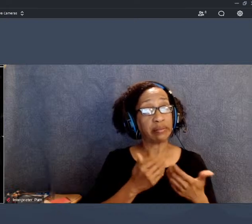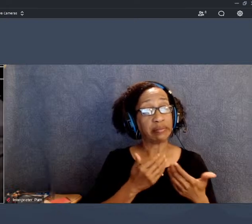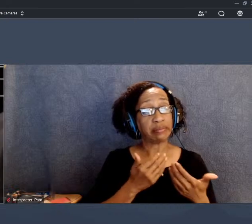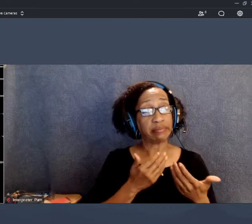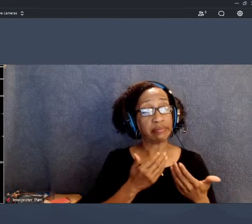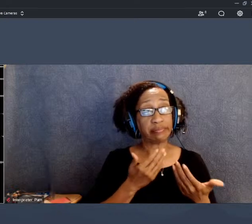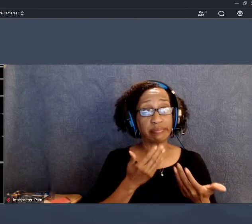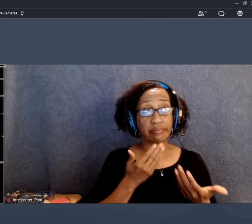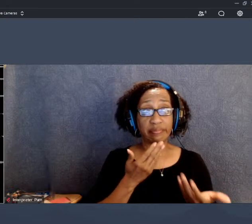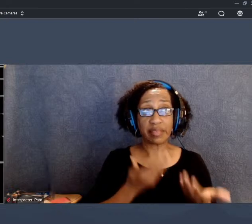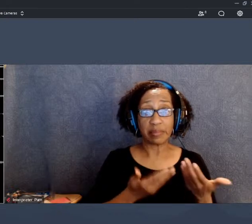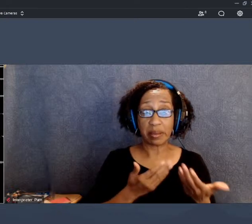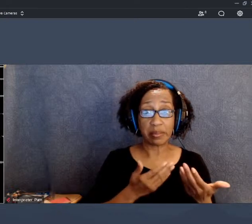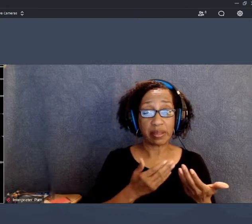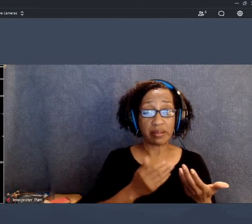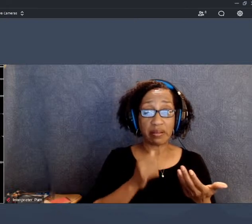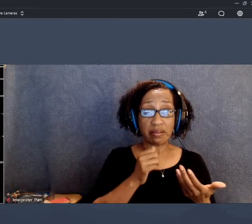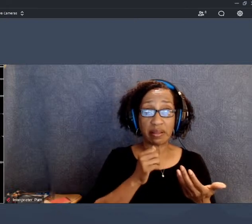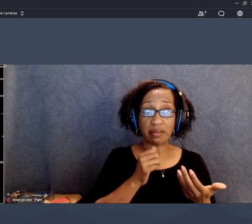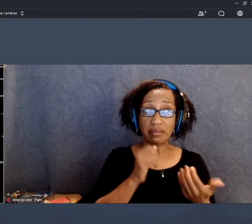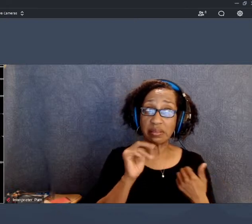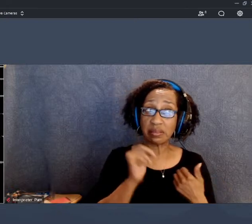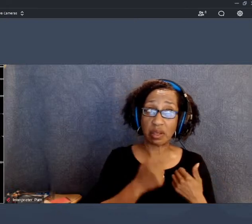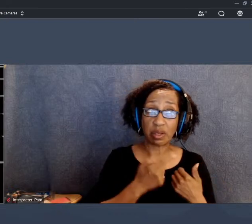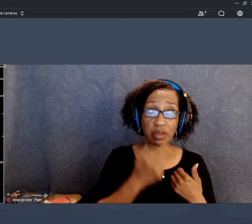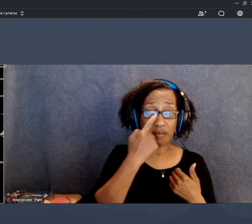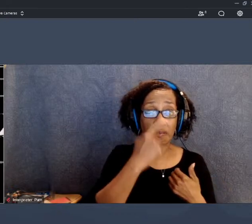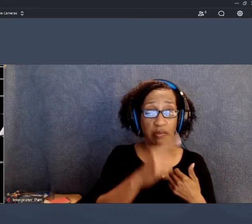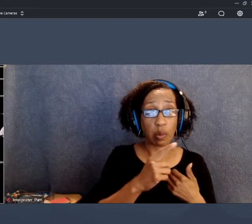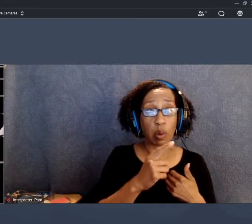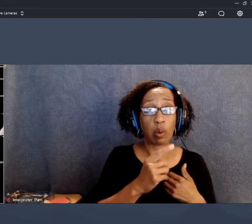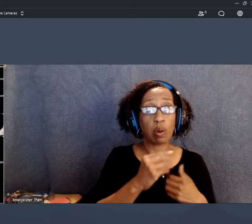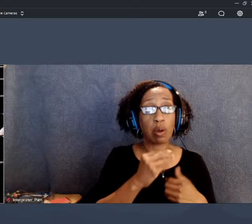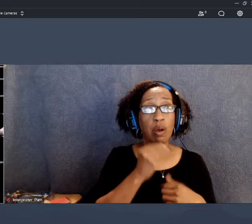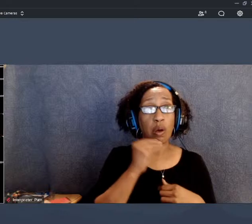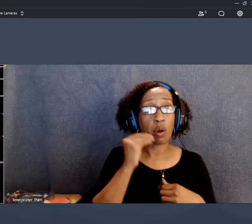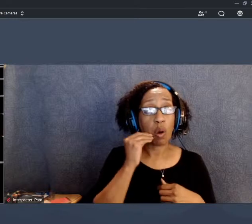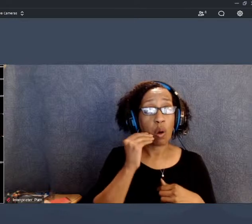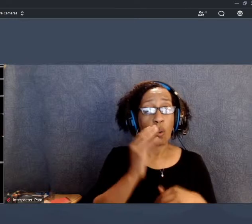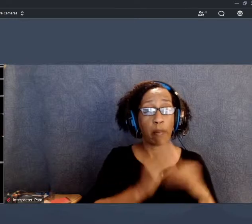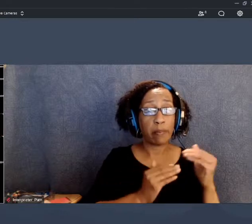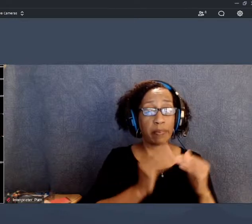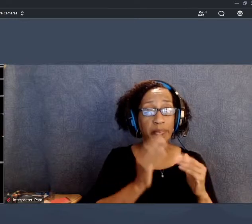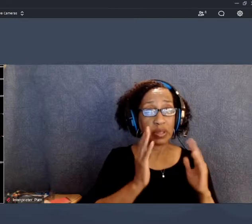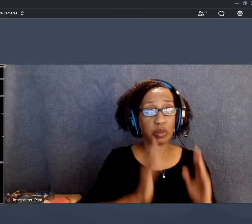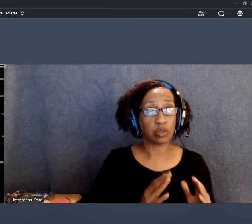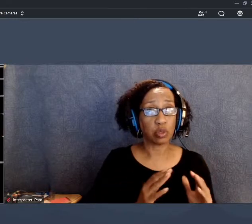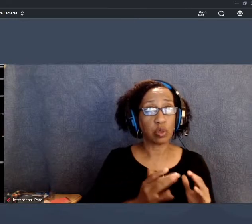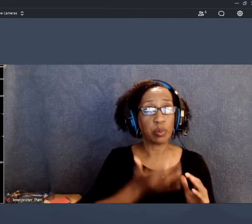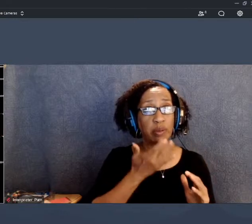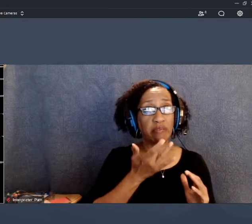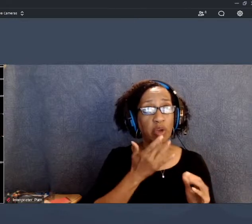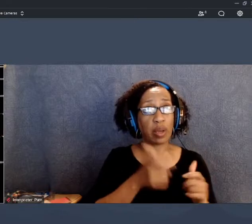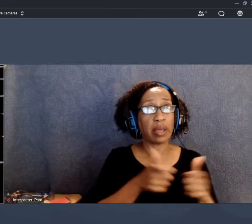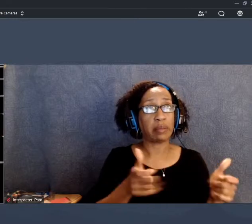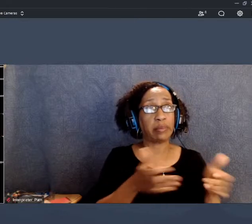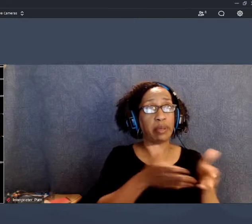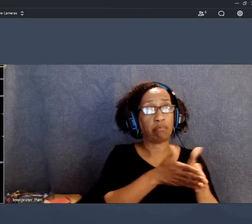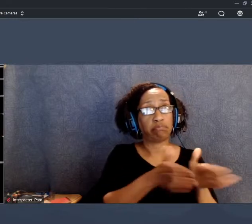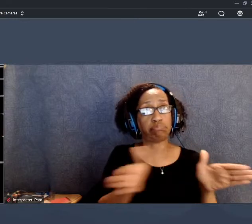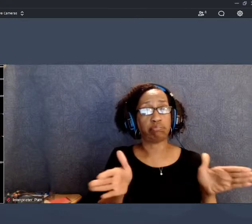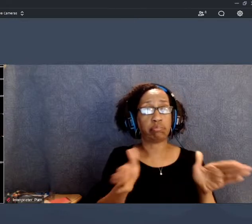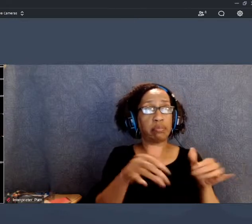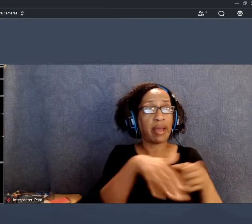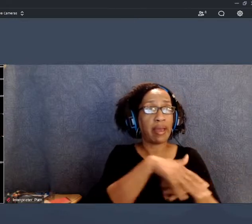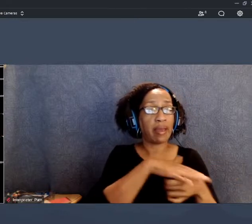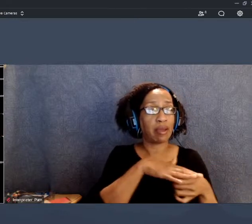for the home builder who wants to have a wider berth. So your larger district is going to probably have